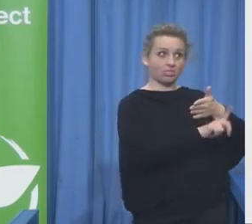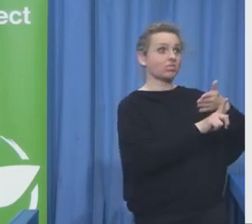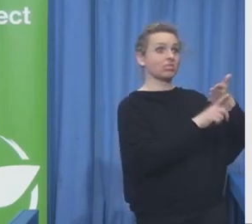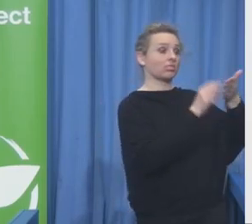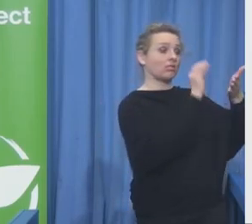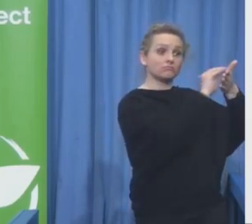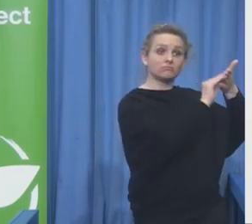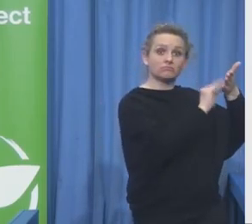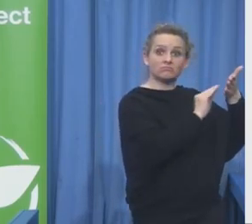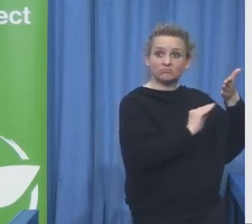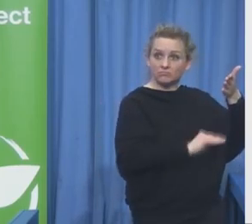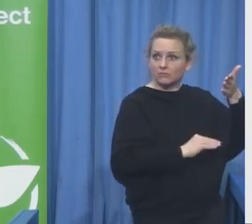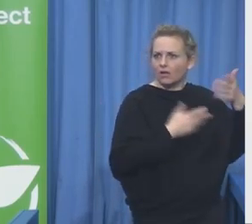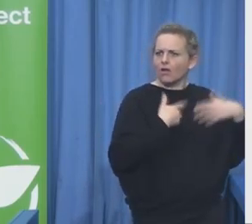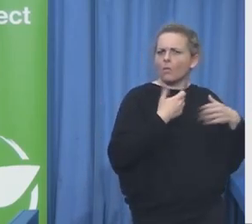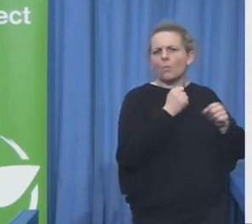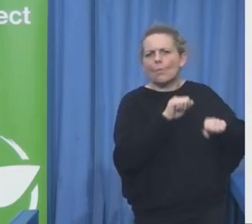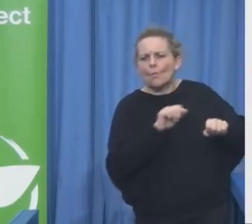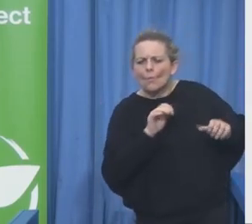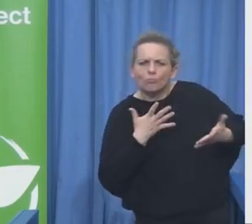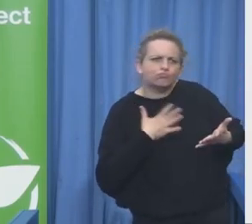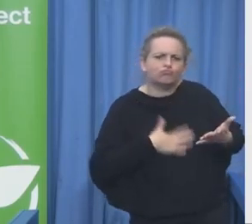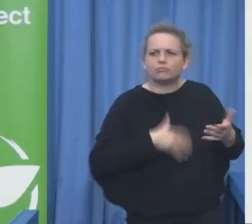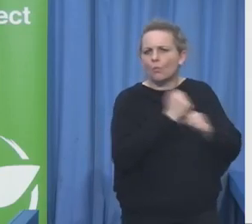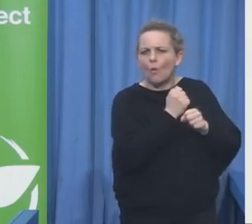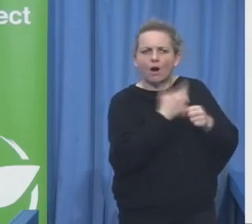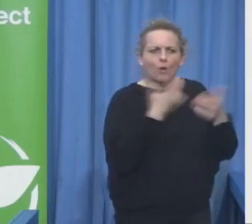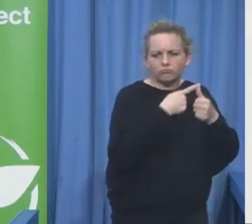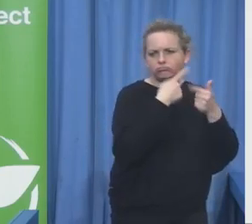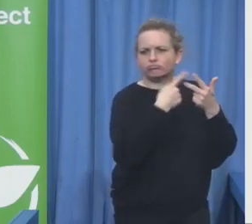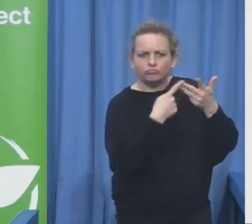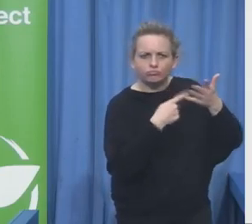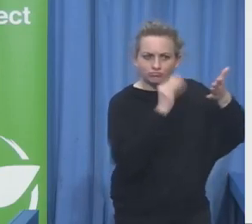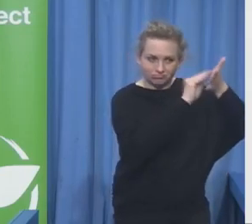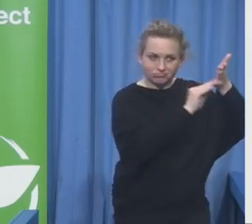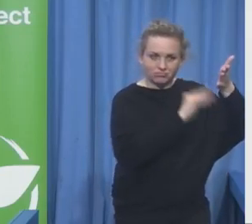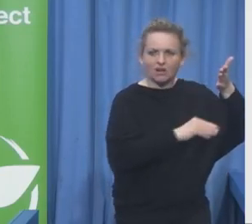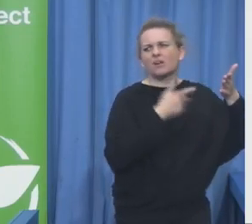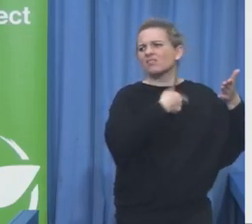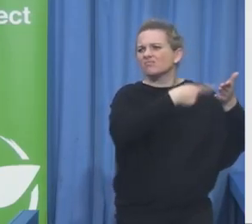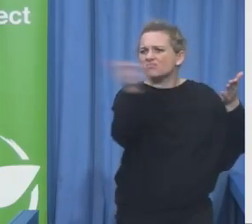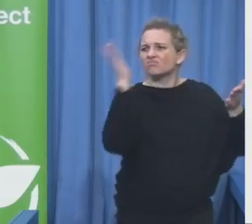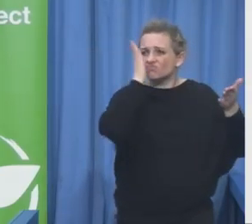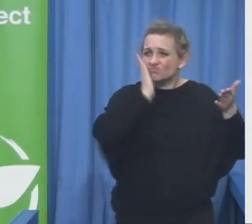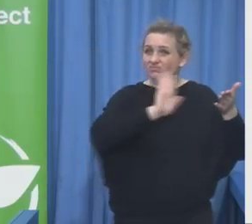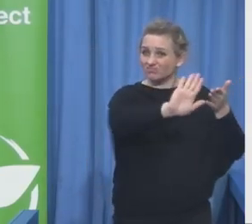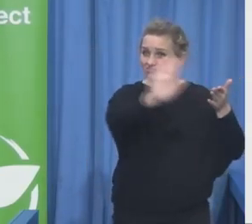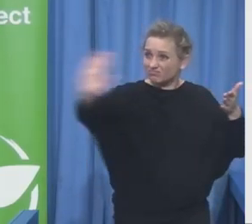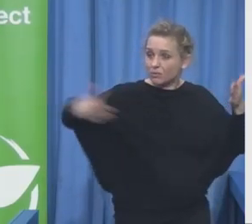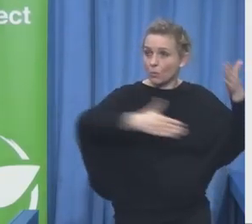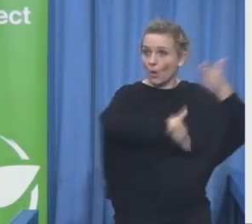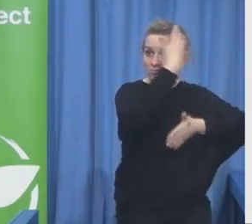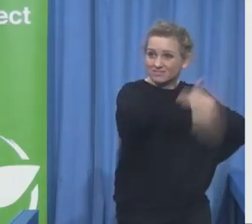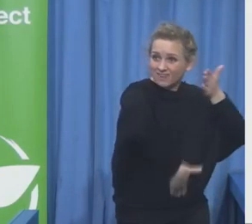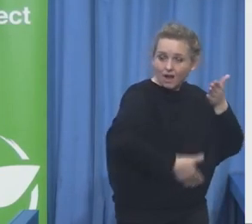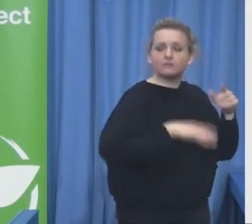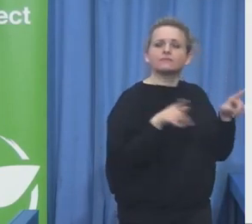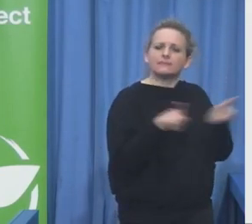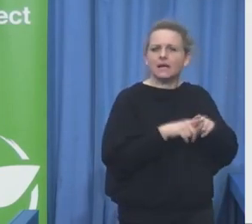not have a lot of people. They couldn't think of anyone who was blind in their building. And when we went down a few more steps